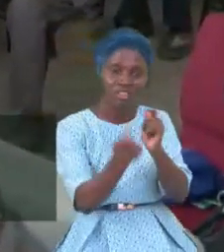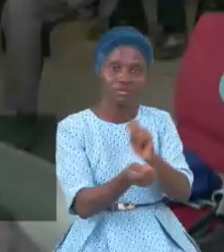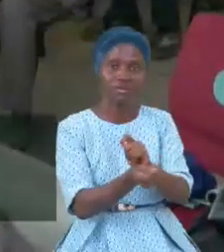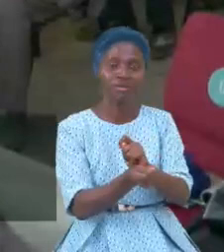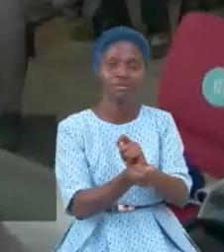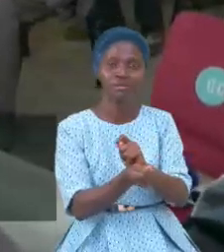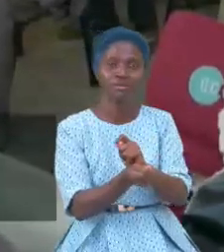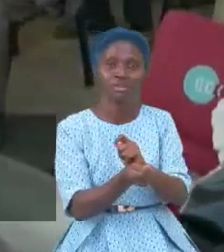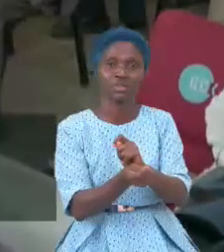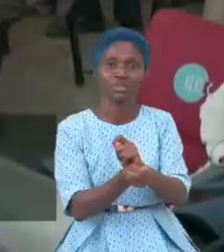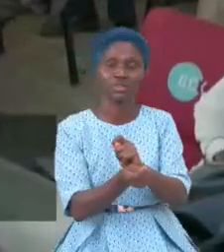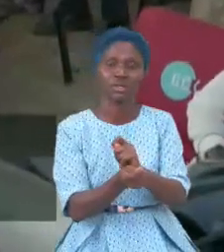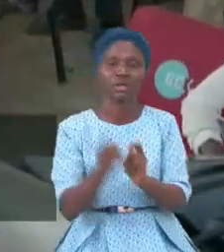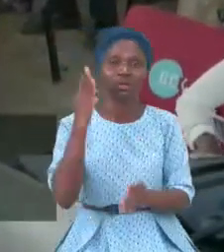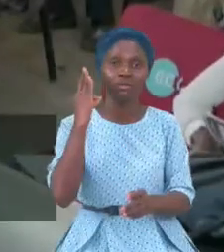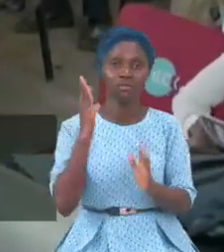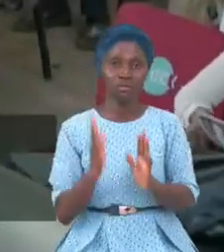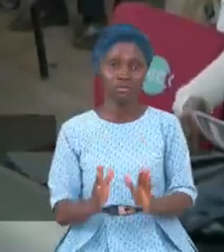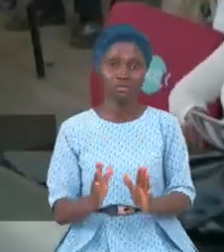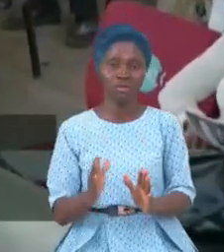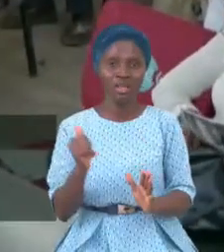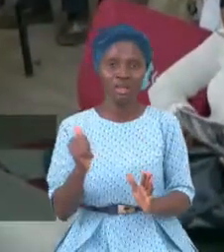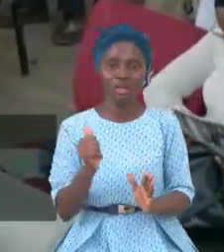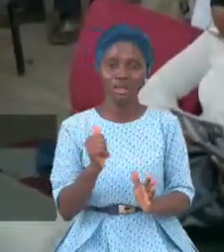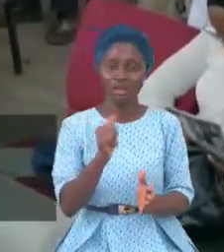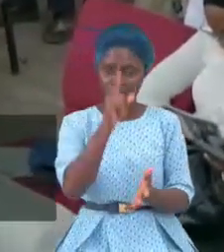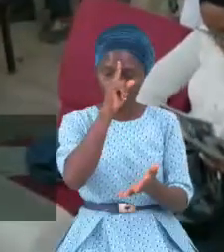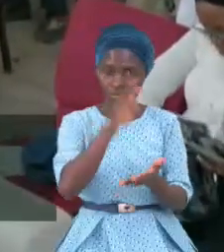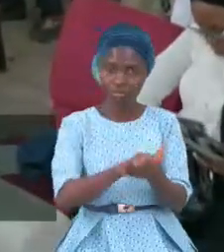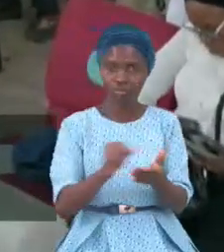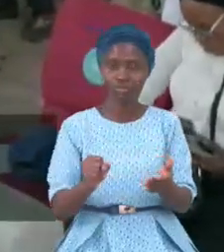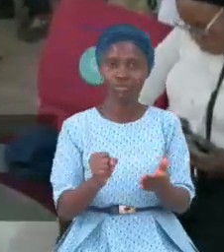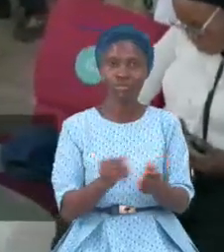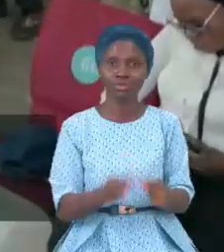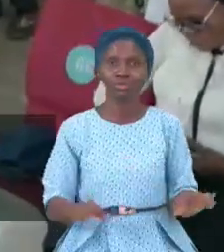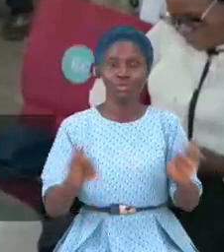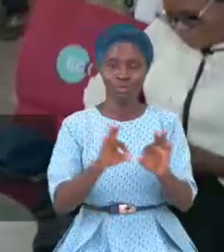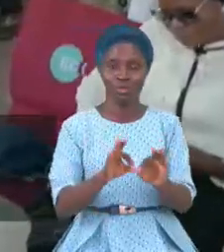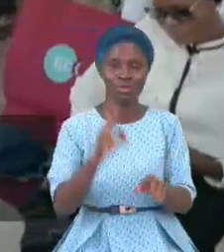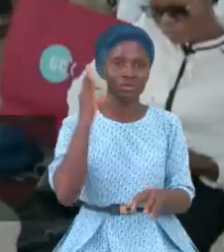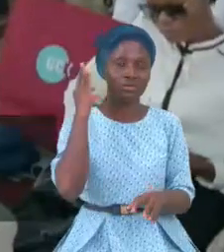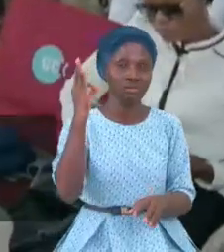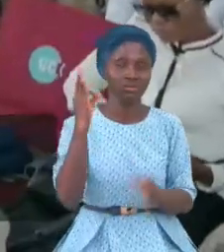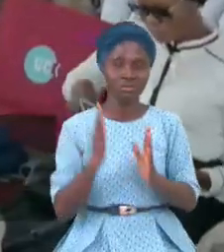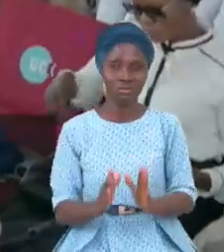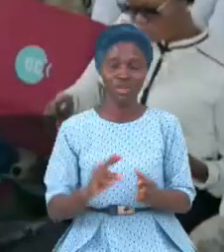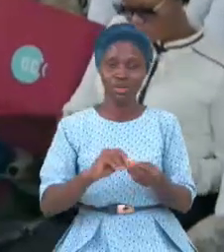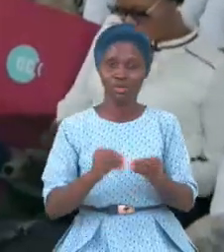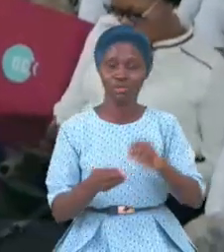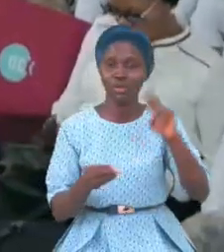a transformed minister, trustworthy minister. Number two is the companionship